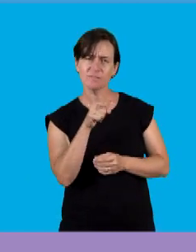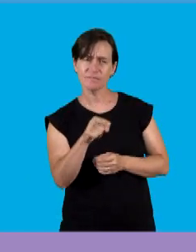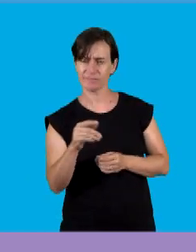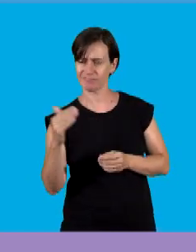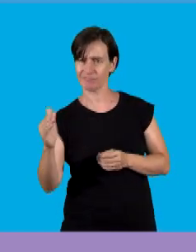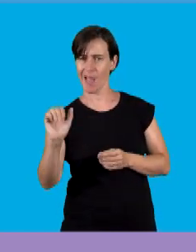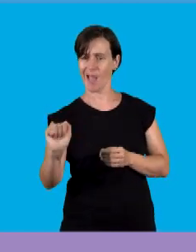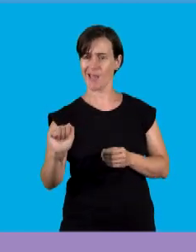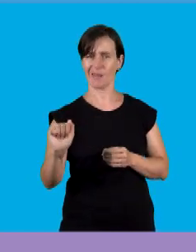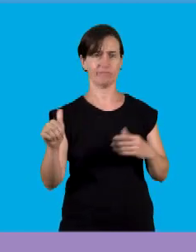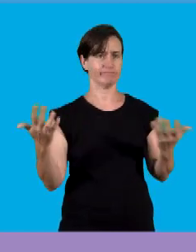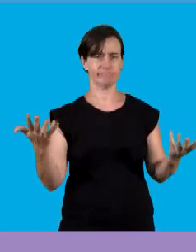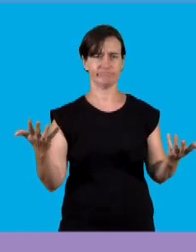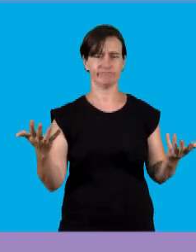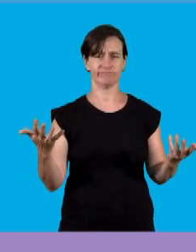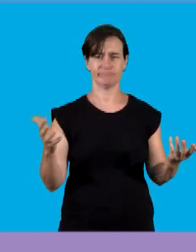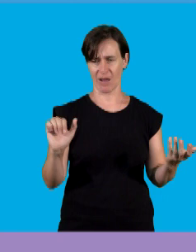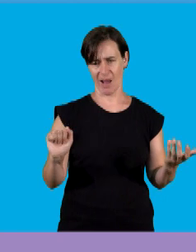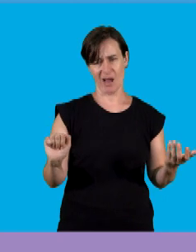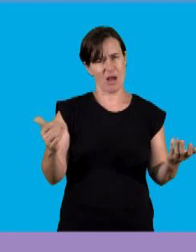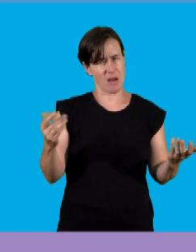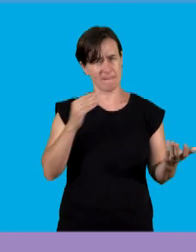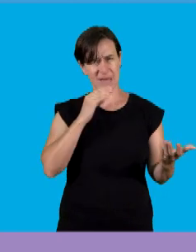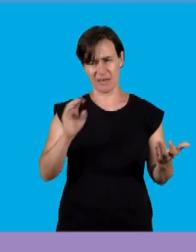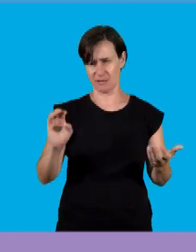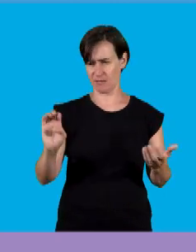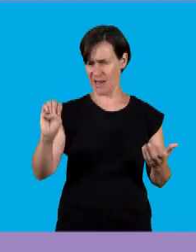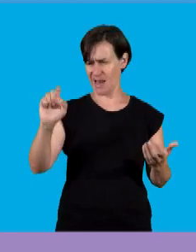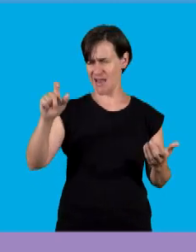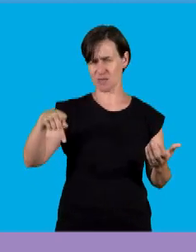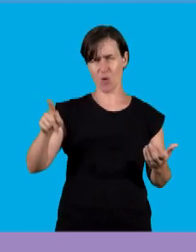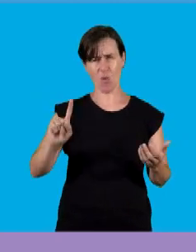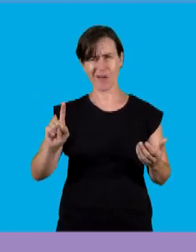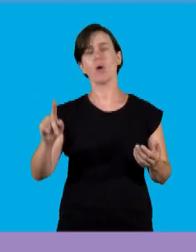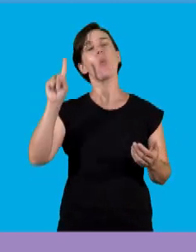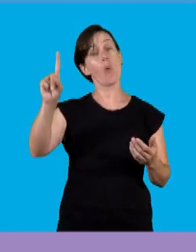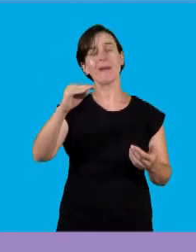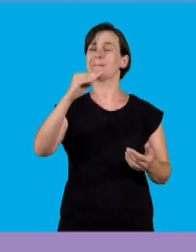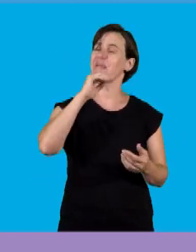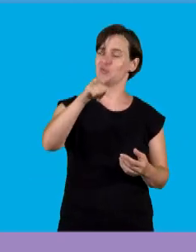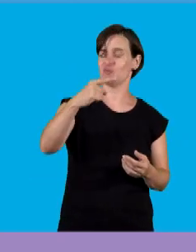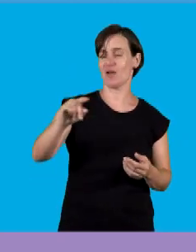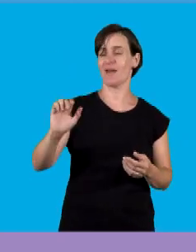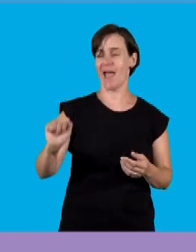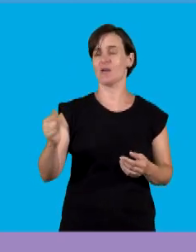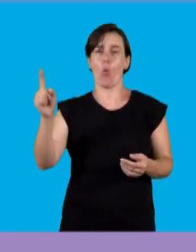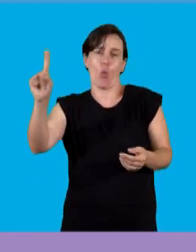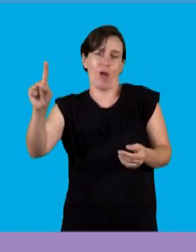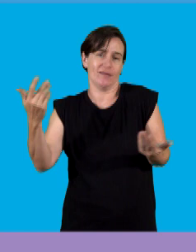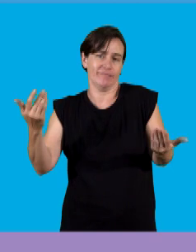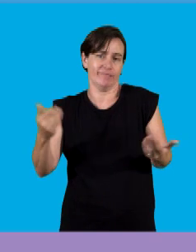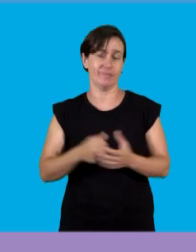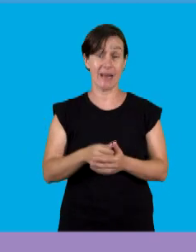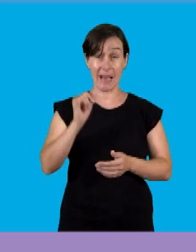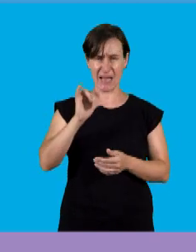there on this a? Well, if you are thinking that the exponent is a 1, then you are absolutely correct.